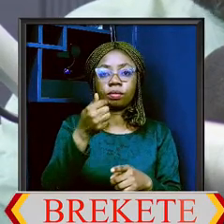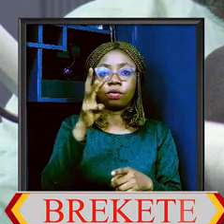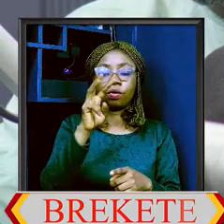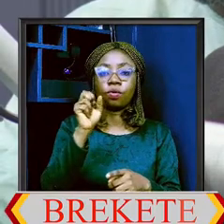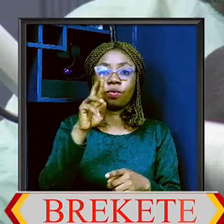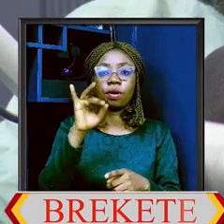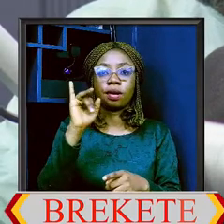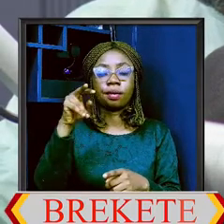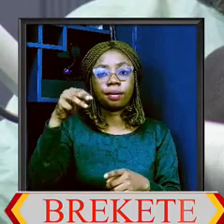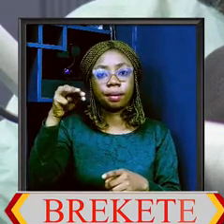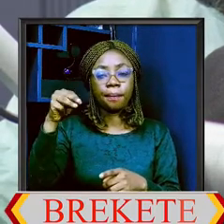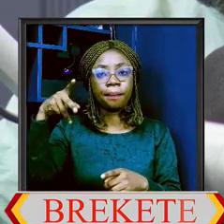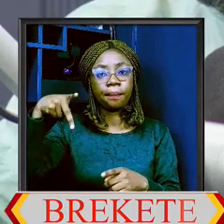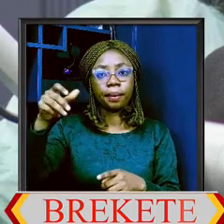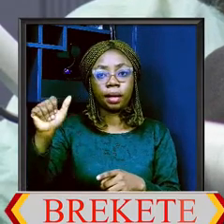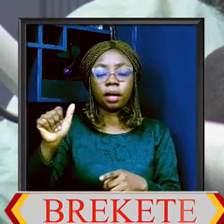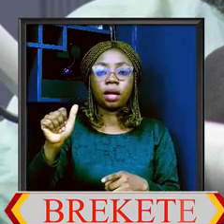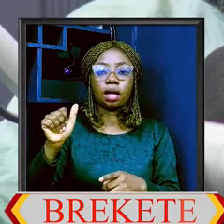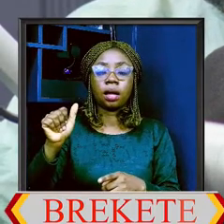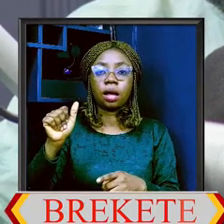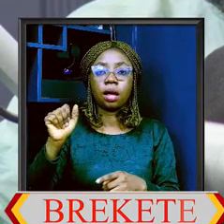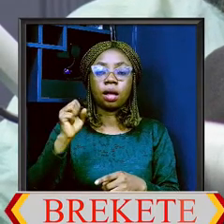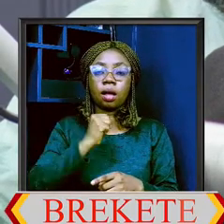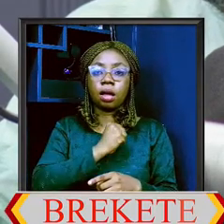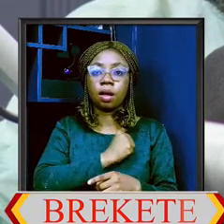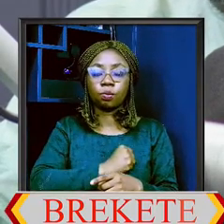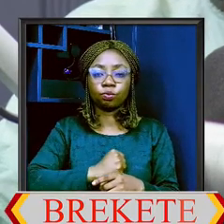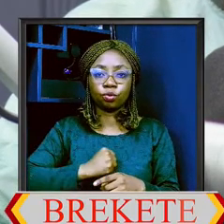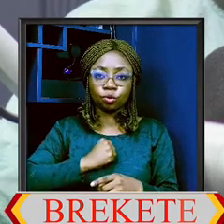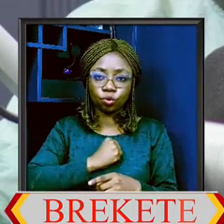Mr Dominic oh I'm